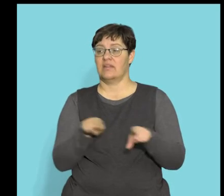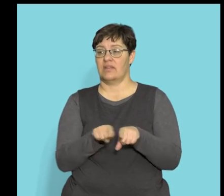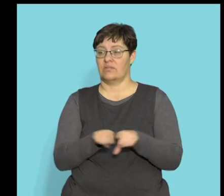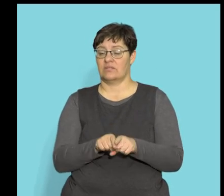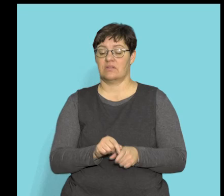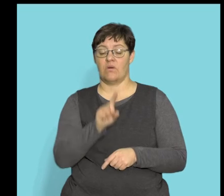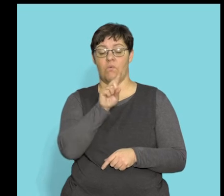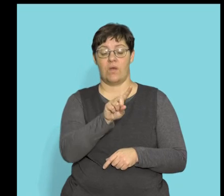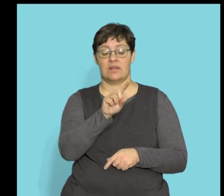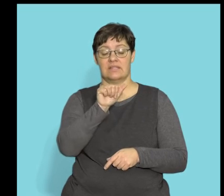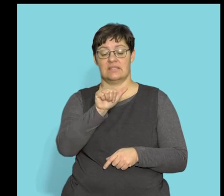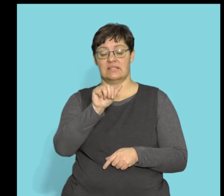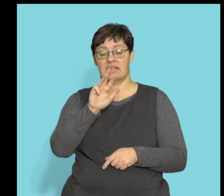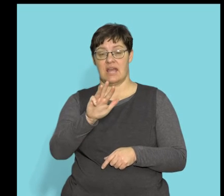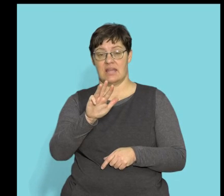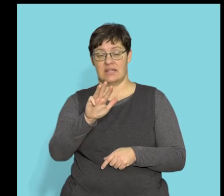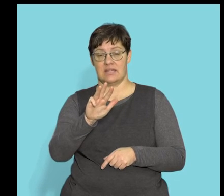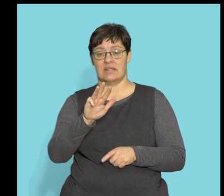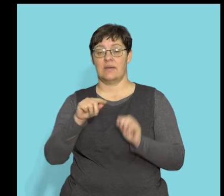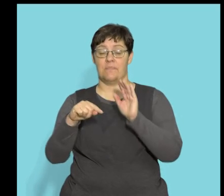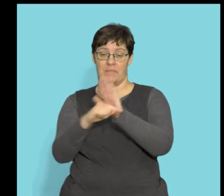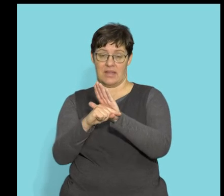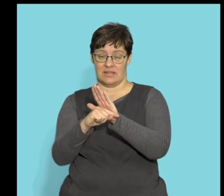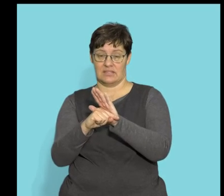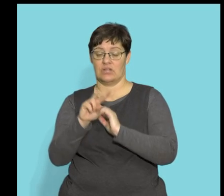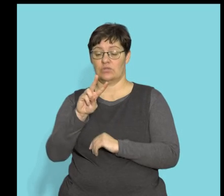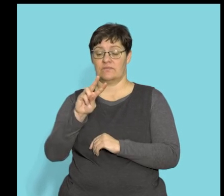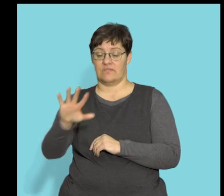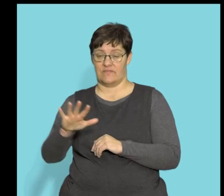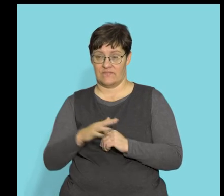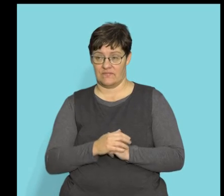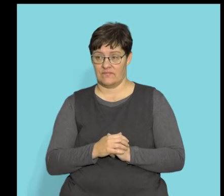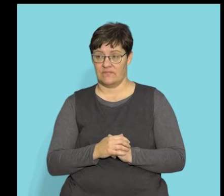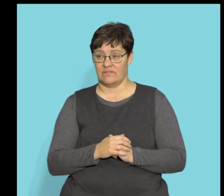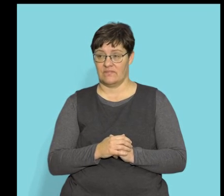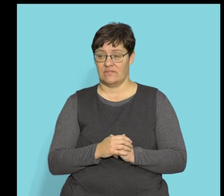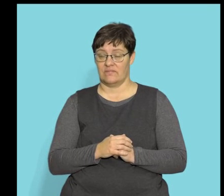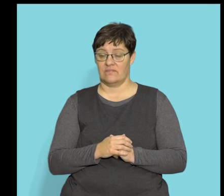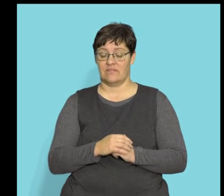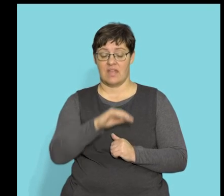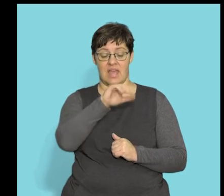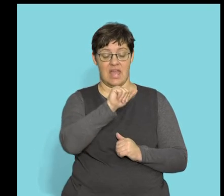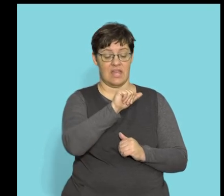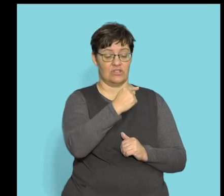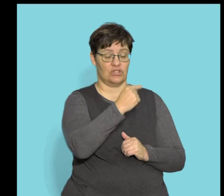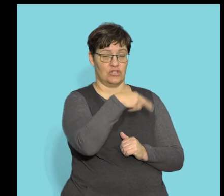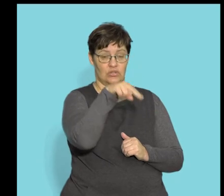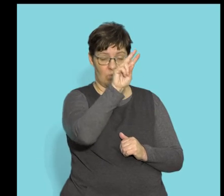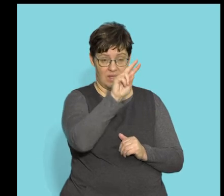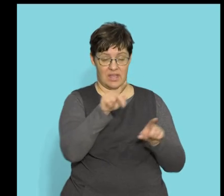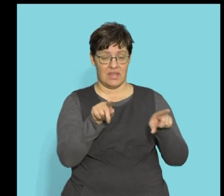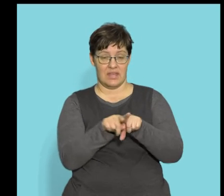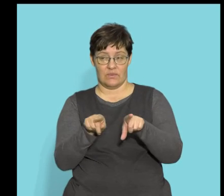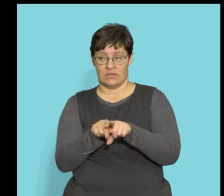is equal to 169 minus 25. which means